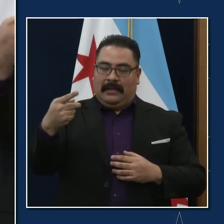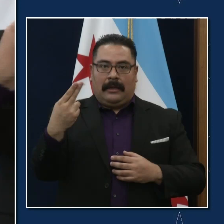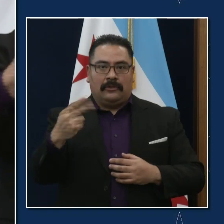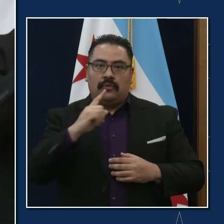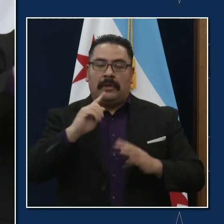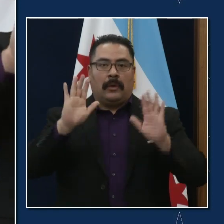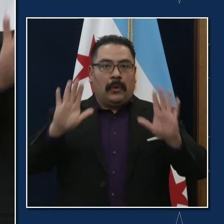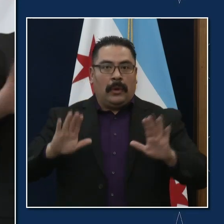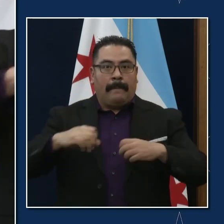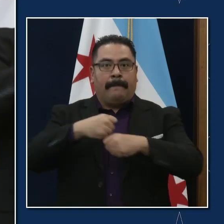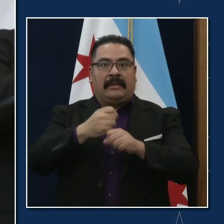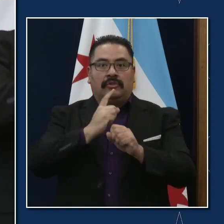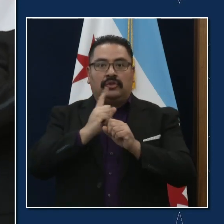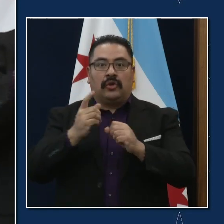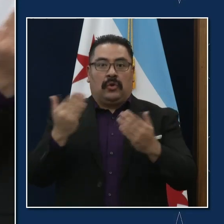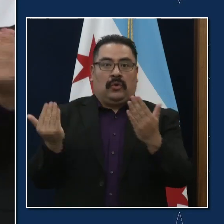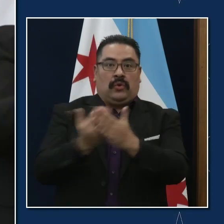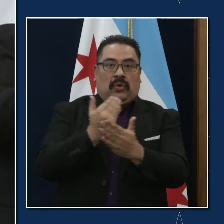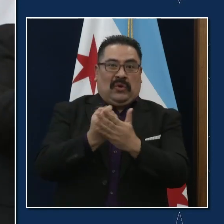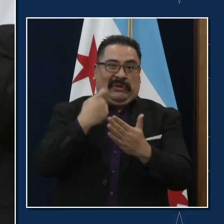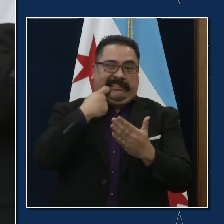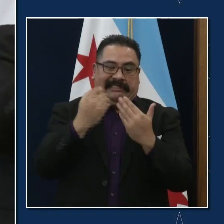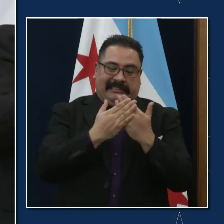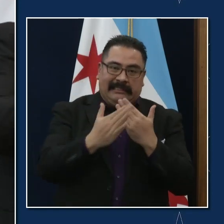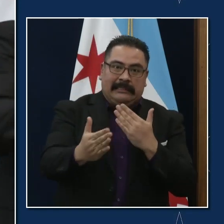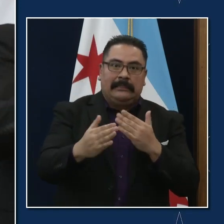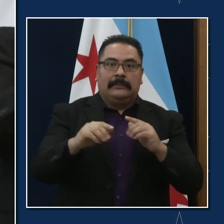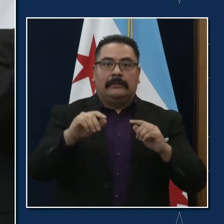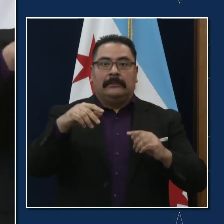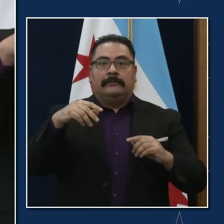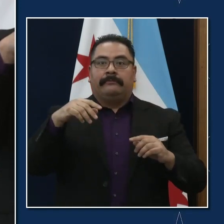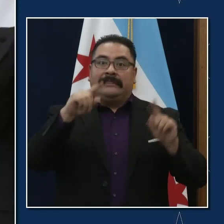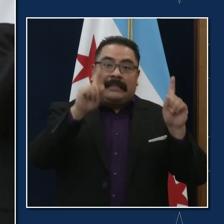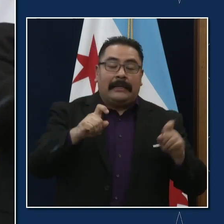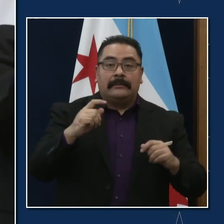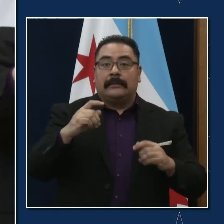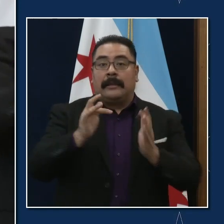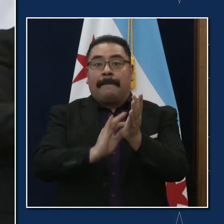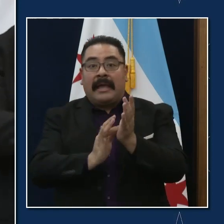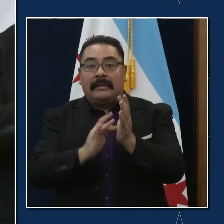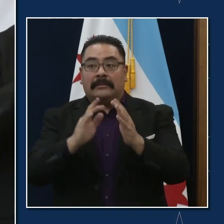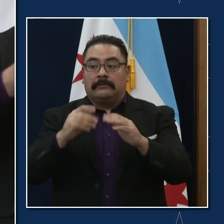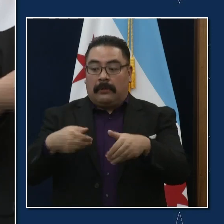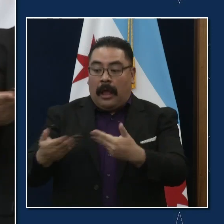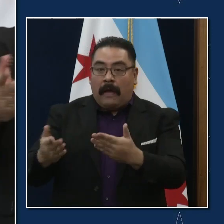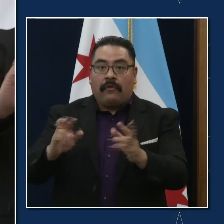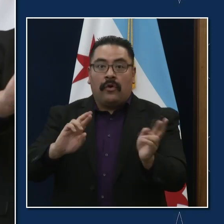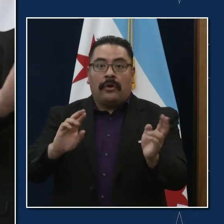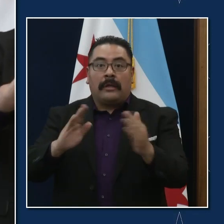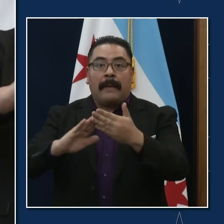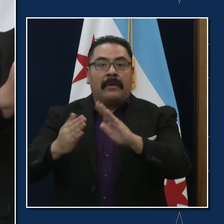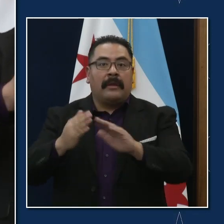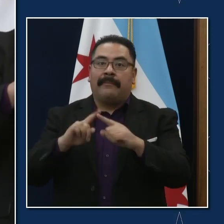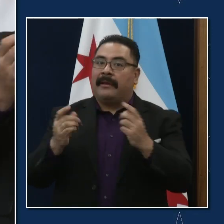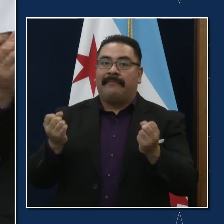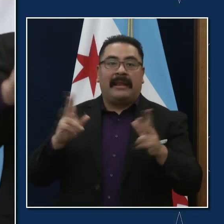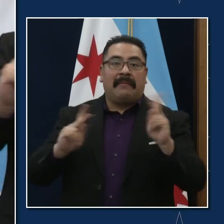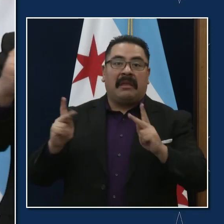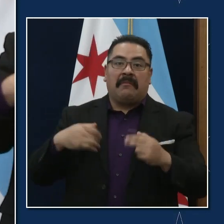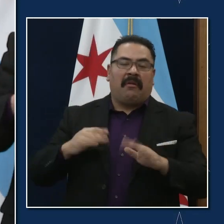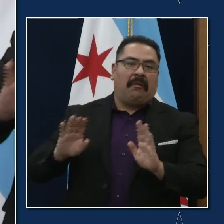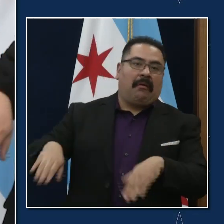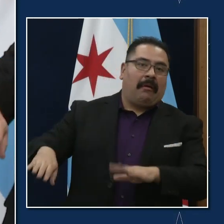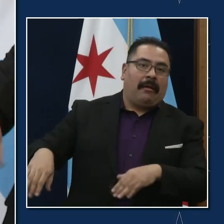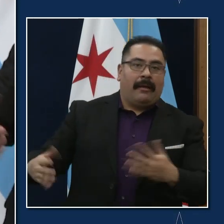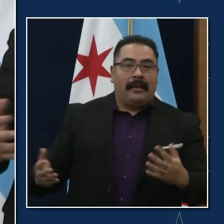in making the vaccine, the Paxlovid, the testing available to a community like ours, but there has been poor uptake. And